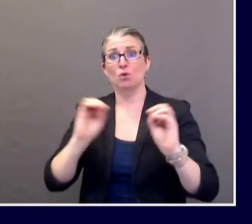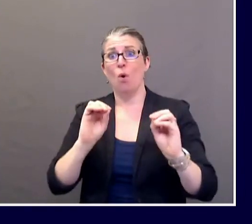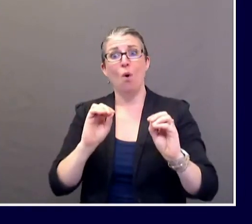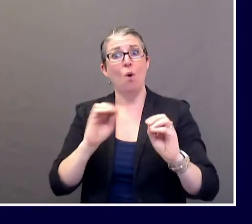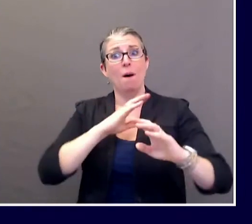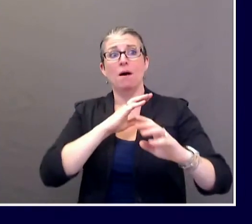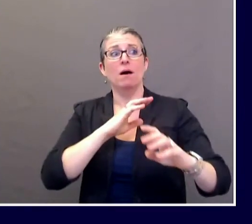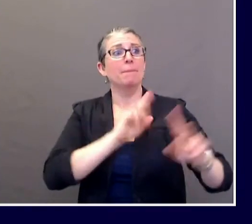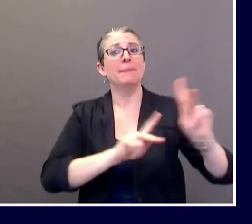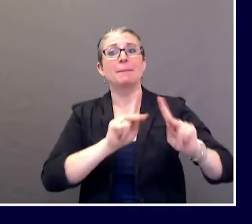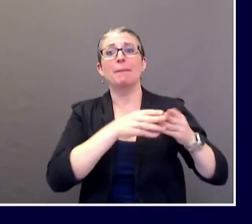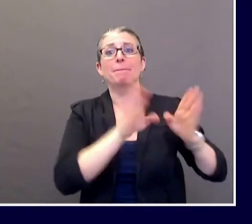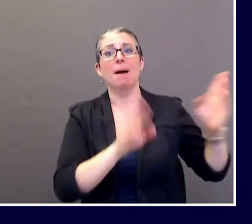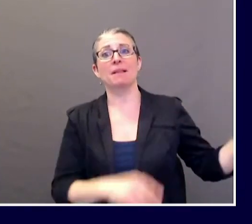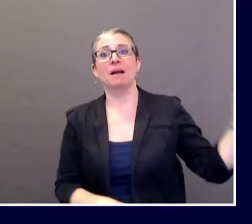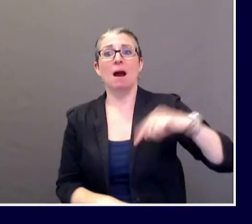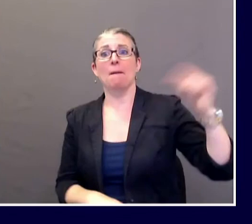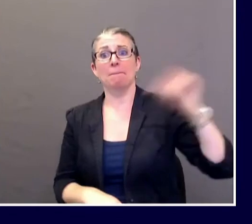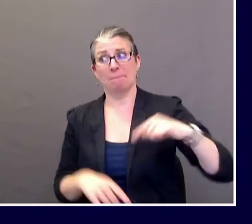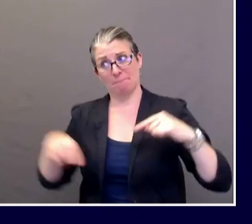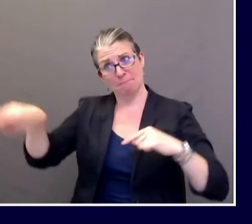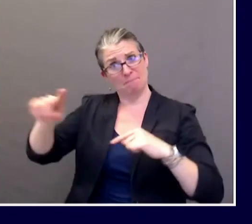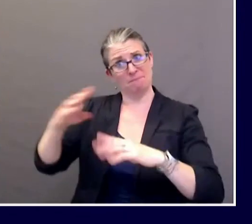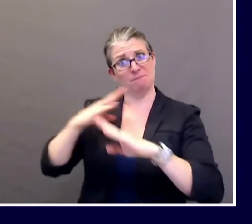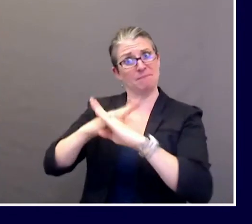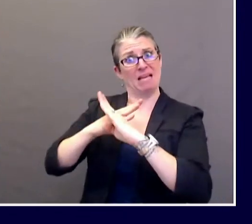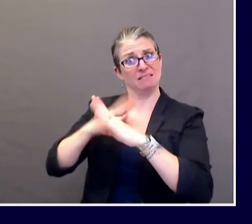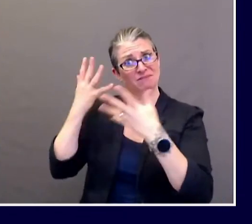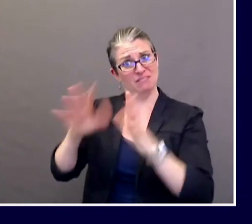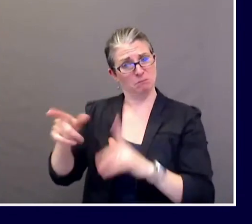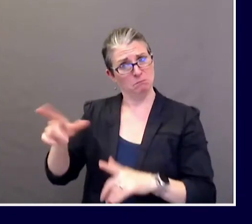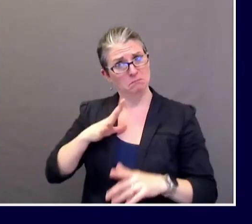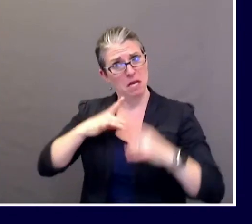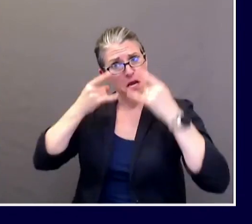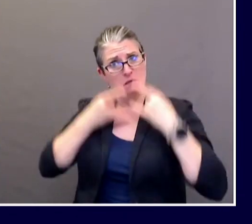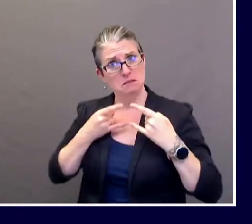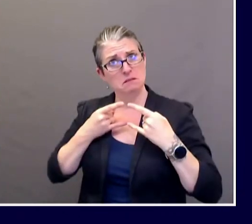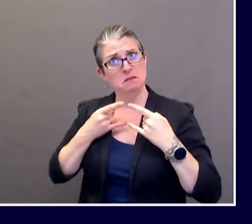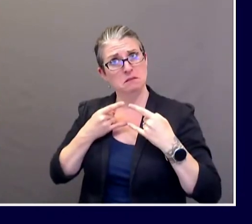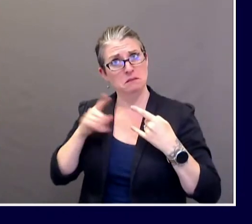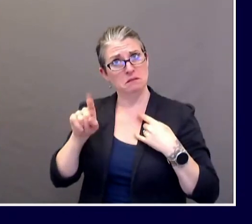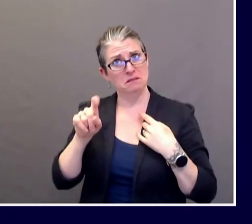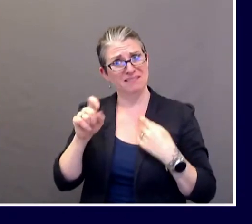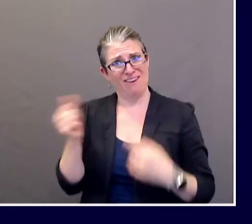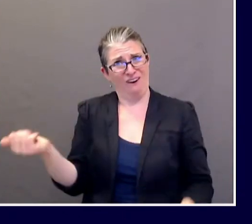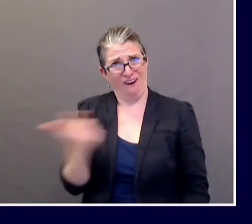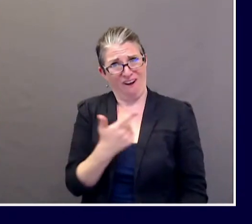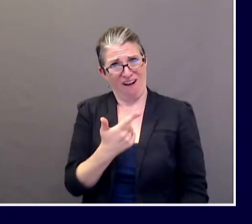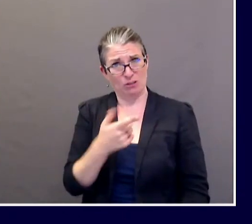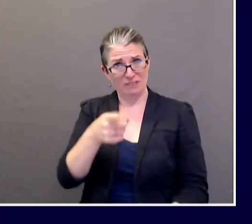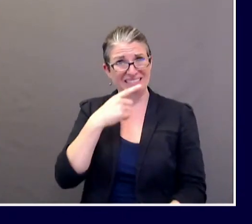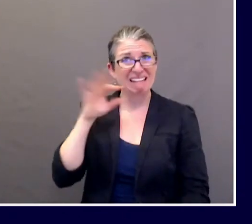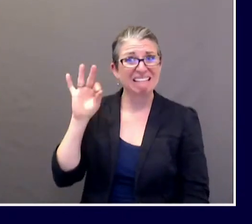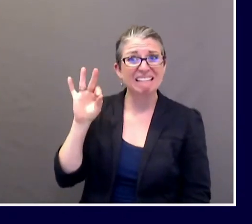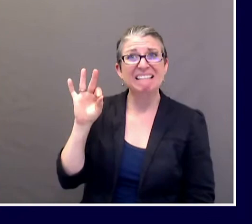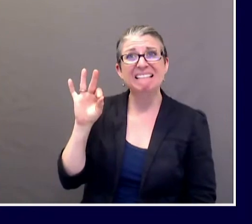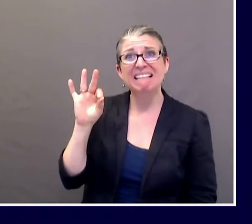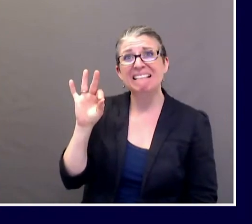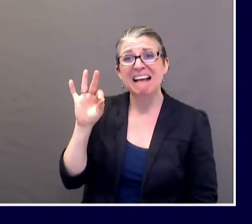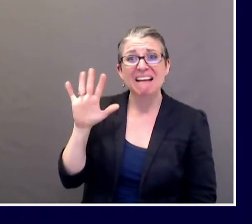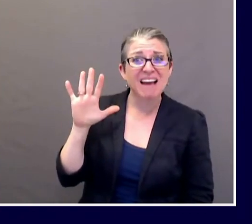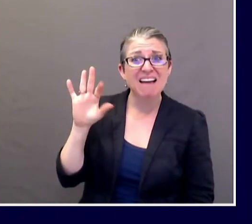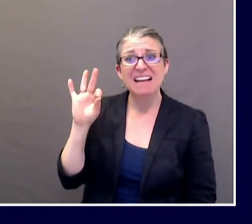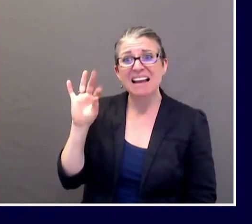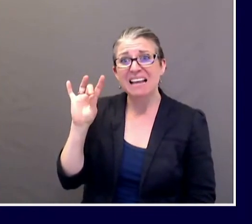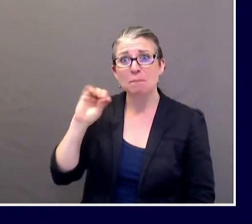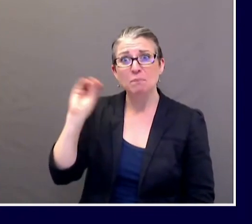they all take off their masks? It would seem if the vaccines are really 90, 95% effective, that would be a relatively safe little pod